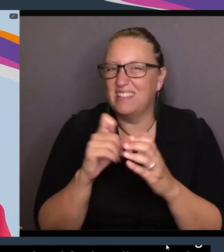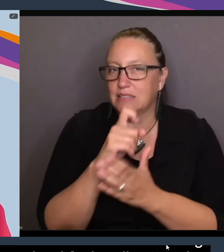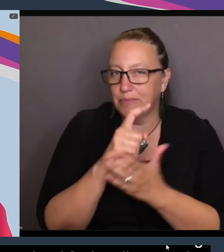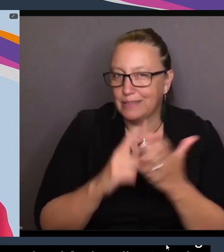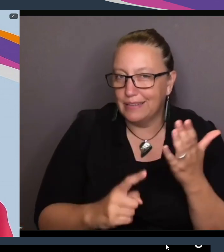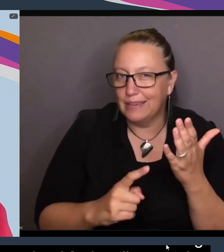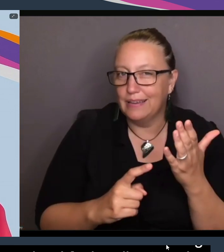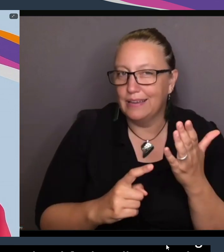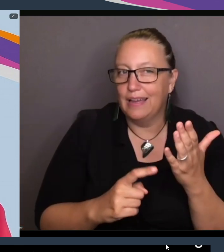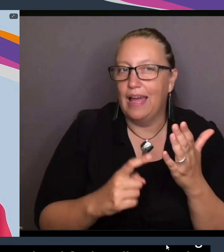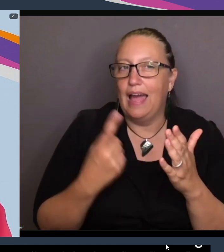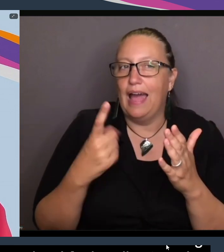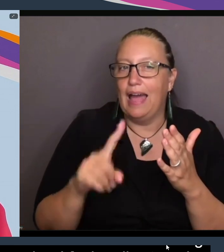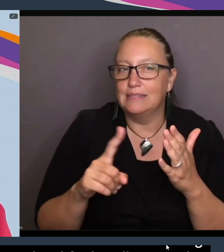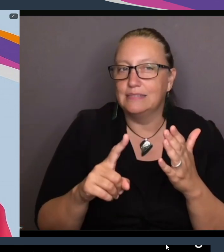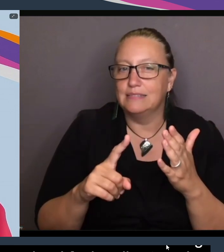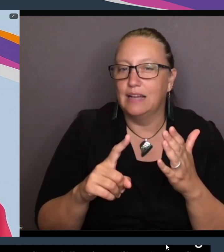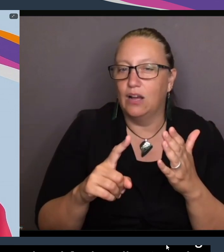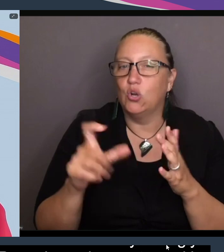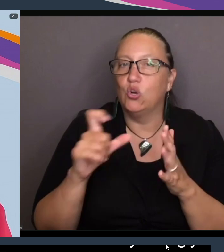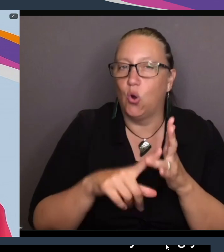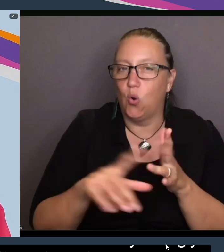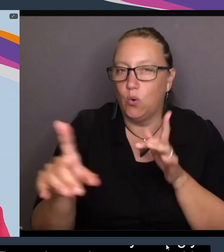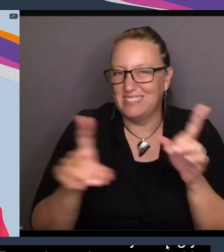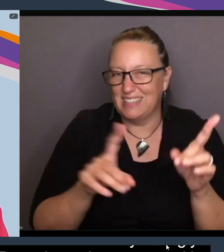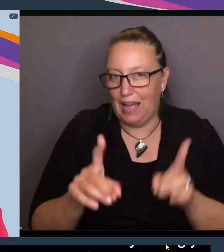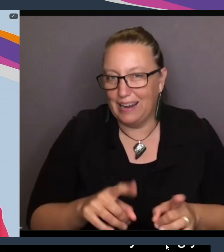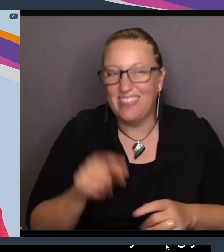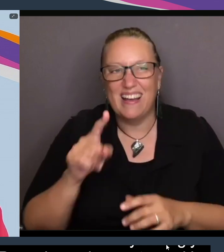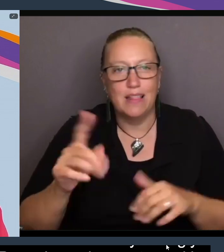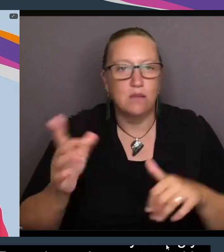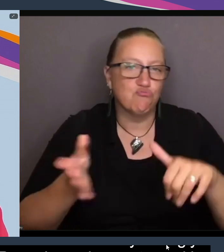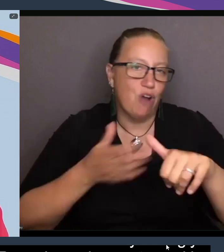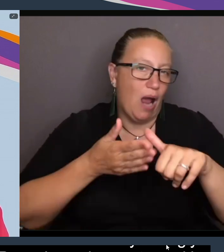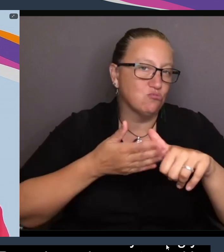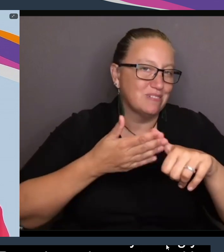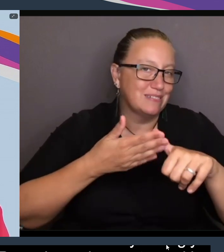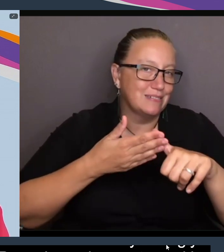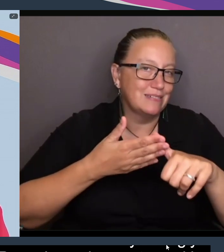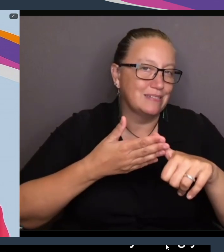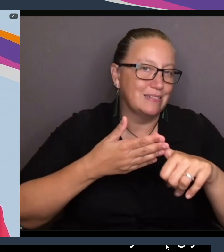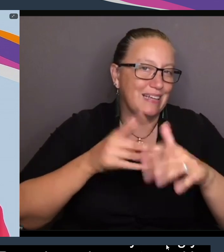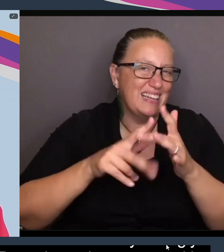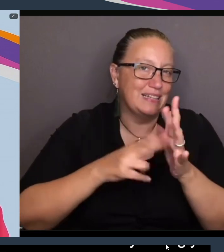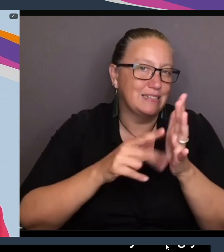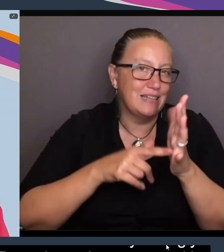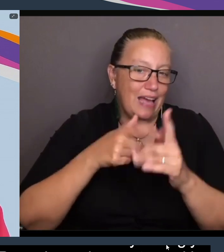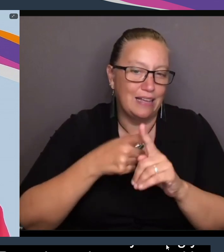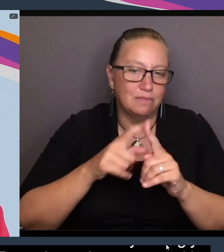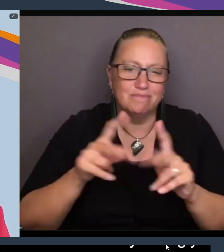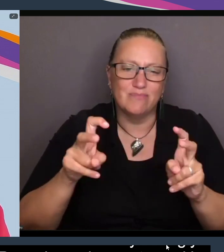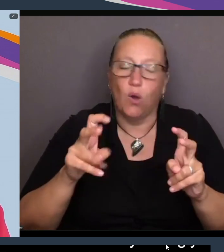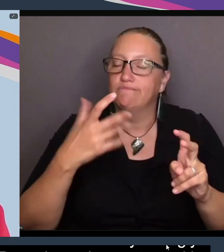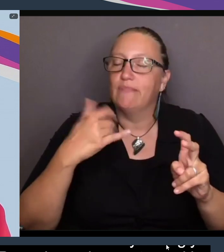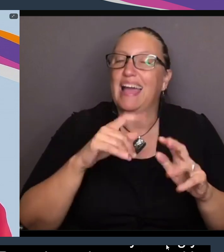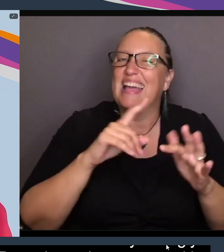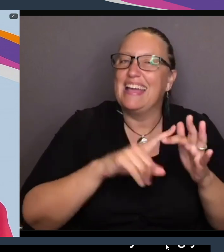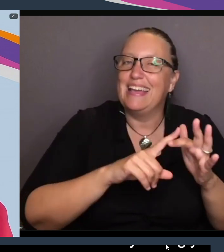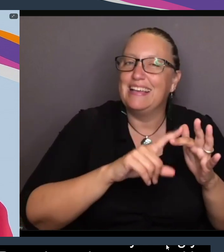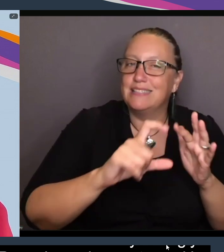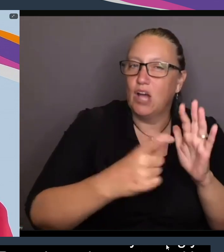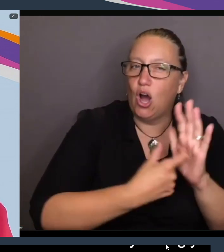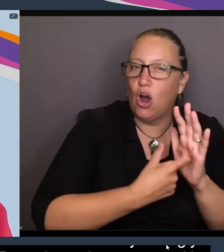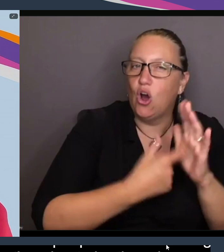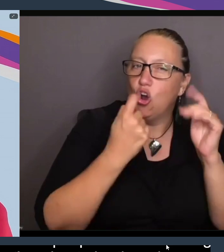primary intake group. And this is so that especially ECR researchers can feel supported in what's kind of this